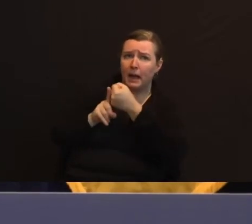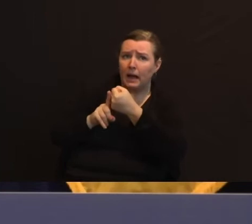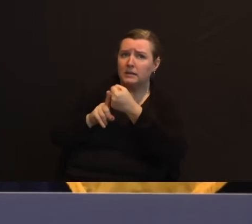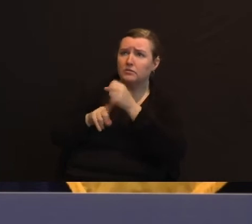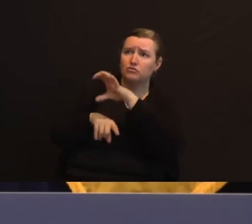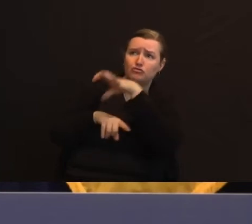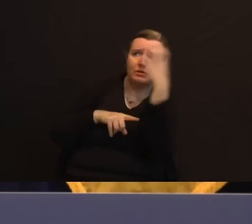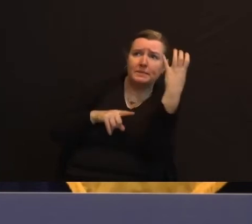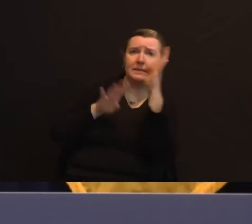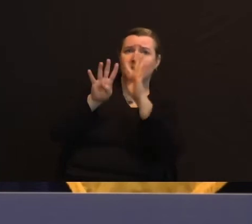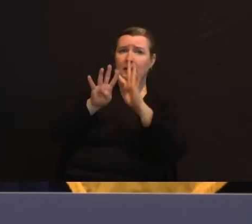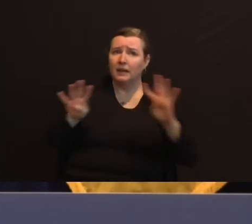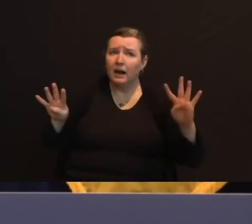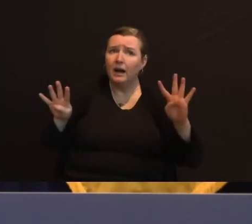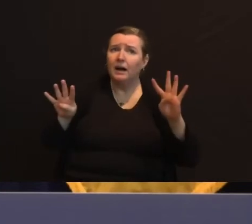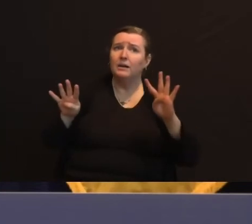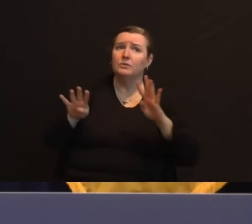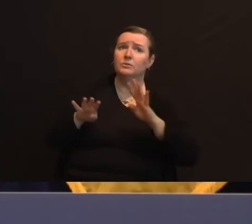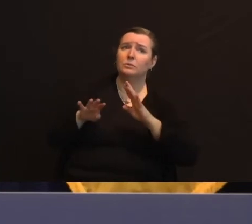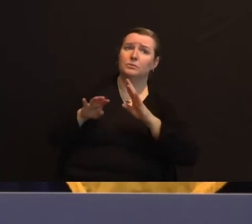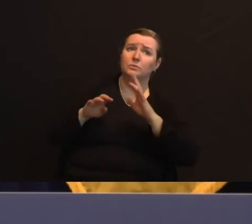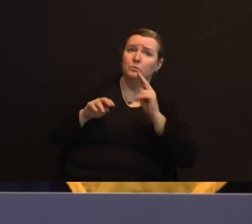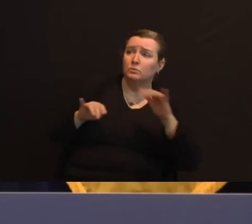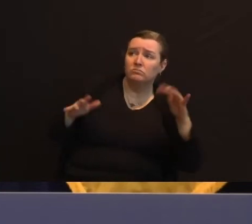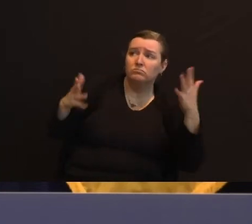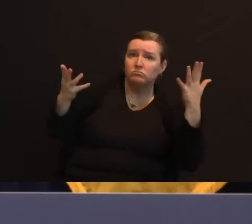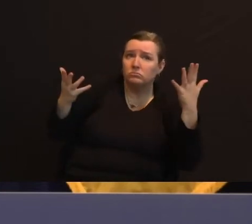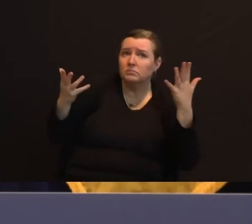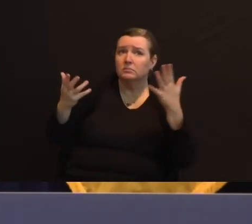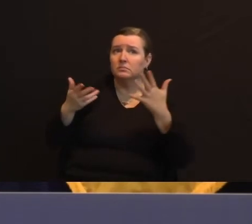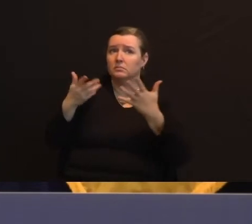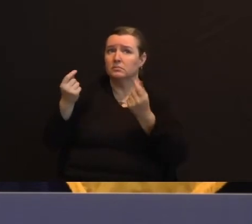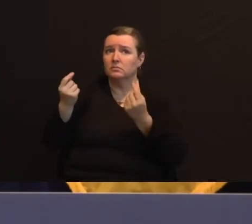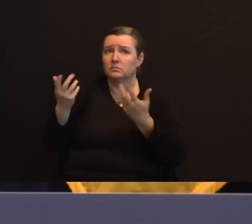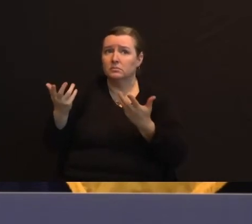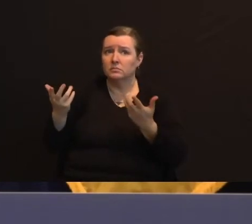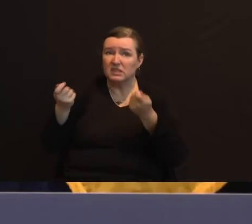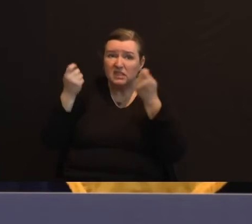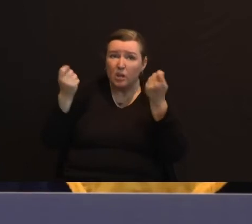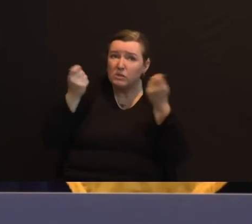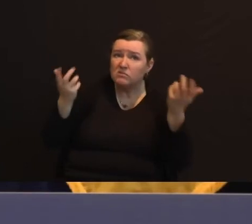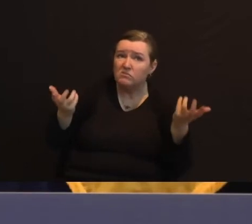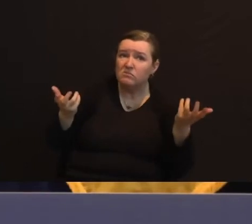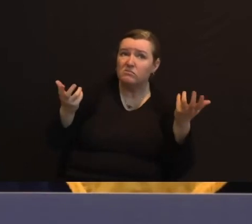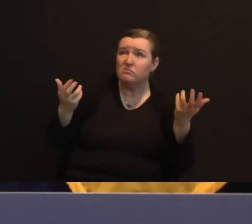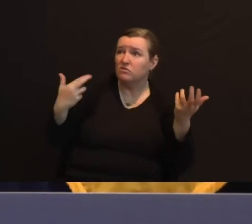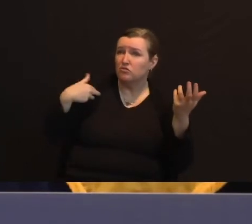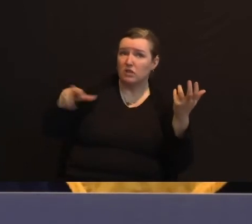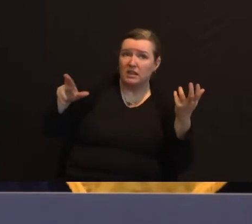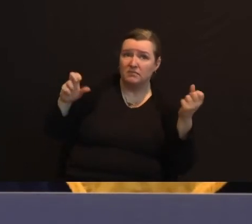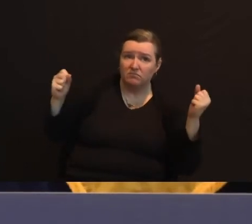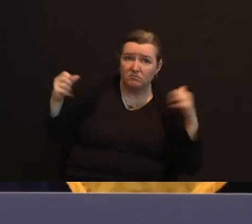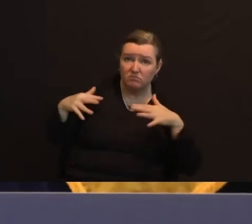Kwanzaa, New Year holiday season with gatherings, religious services, celebrations, etc.? Are you concerned about